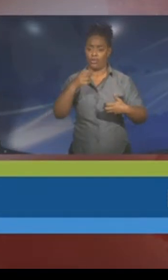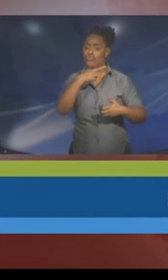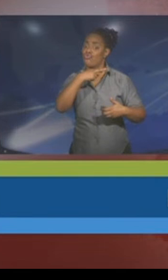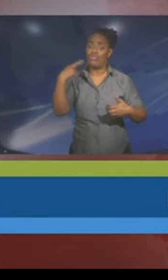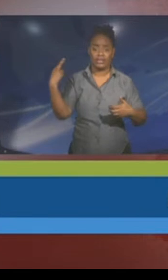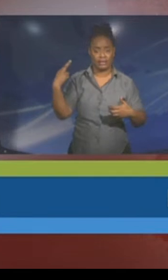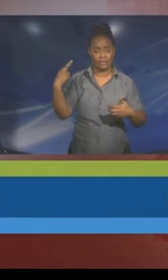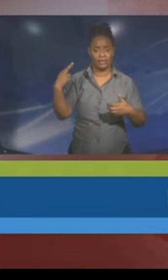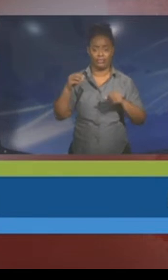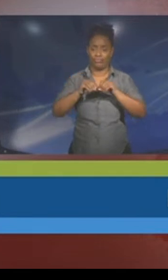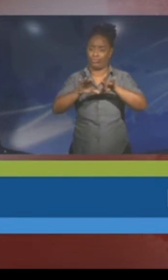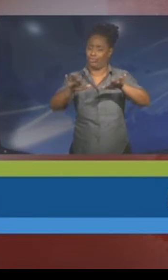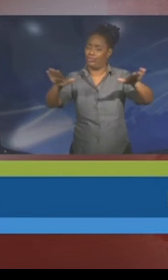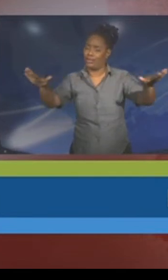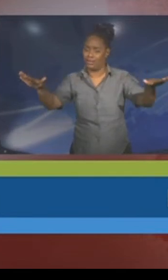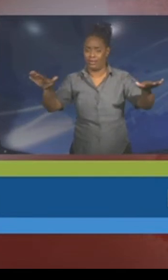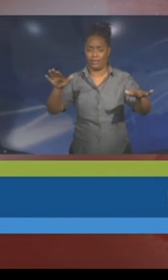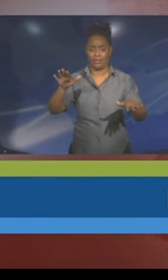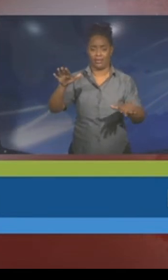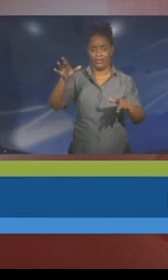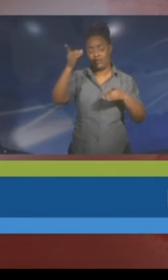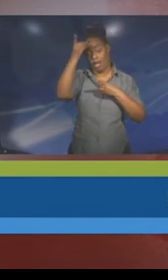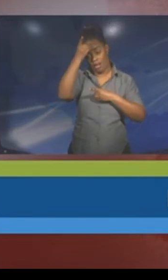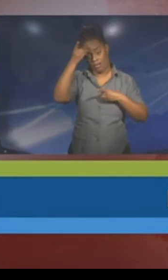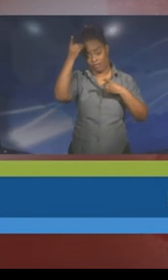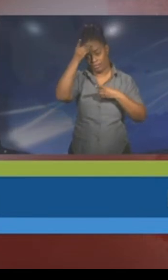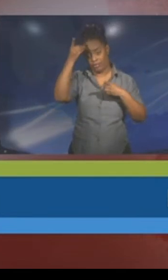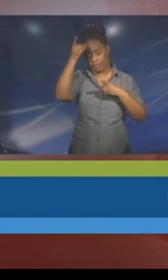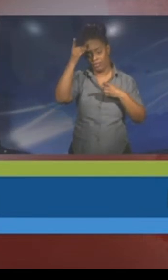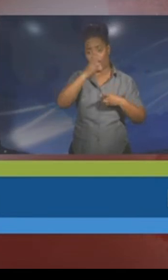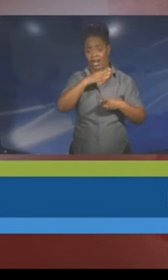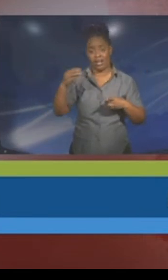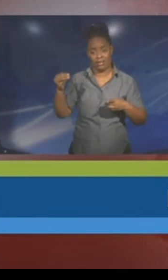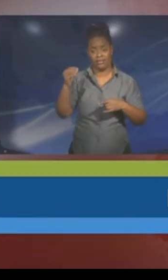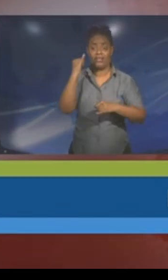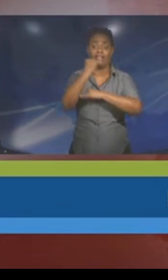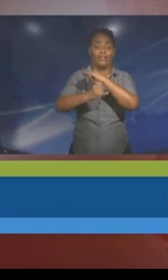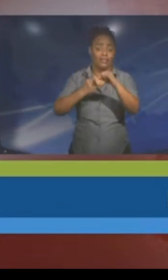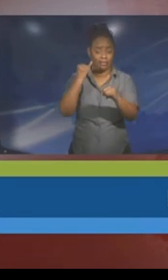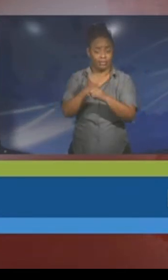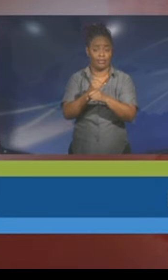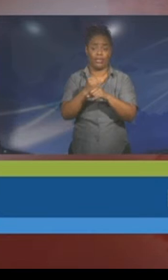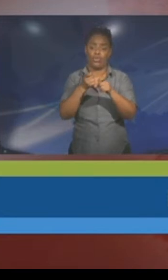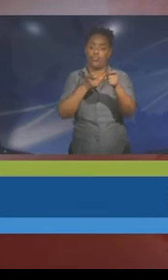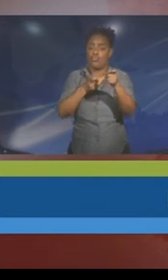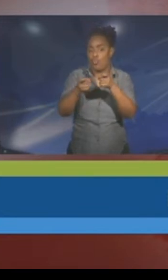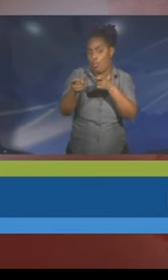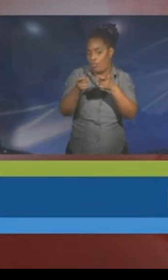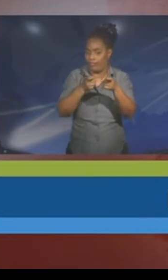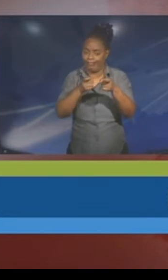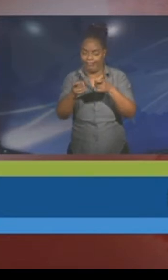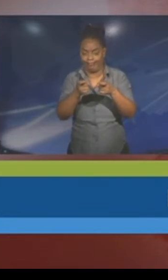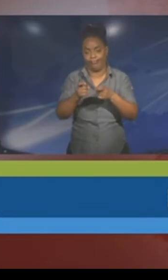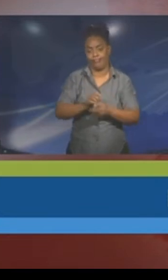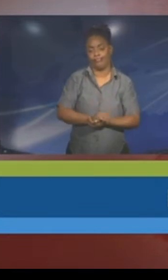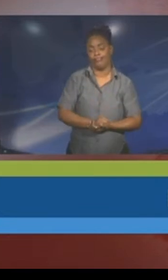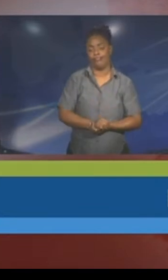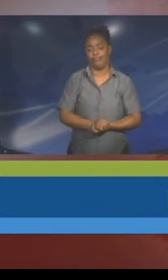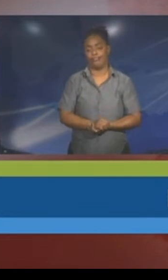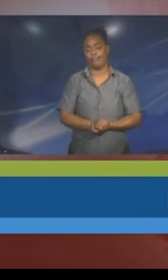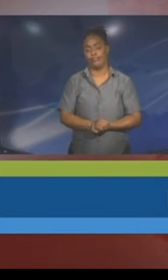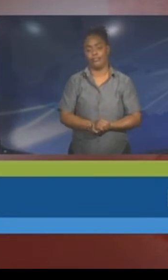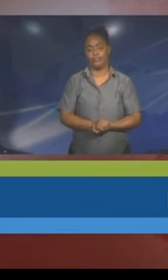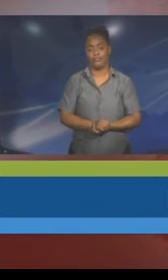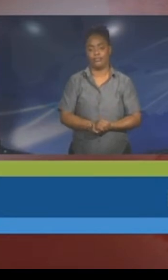spread of disease and to potentially require a coordinated international response. Next slide. The definition implies